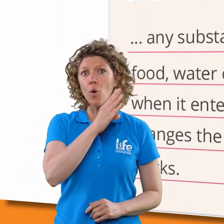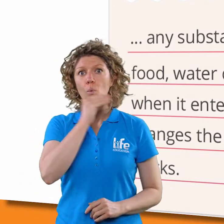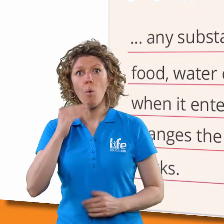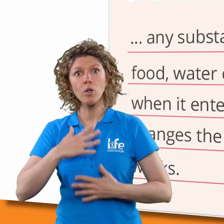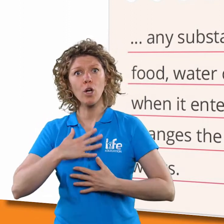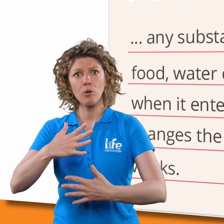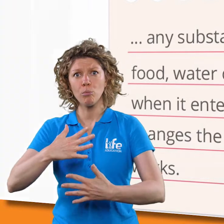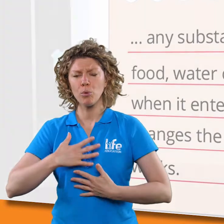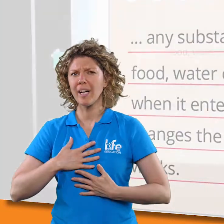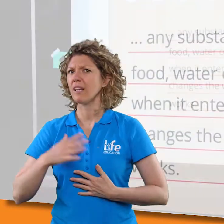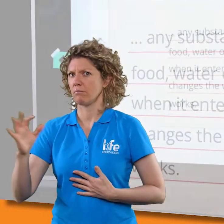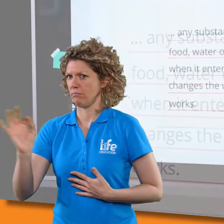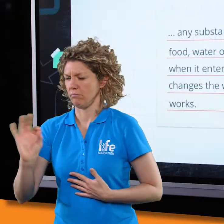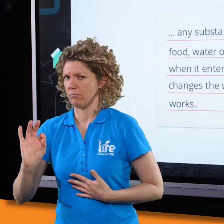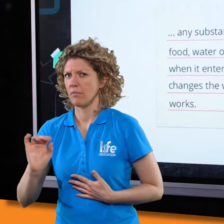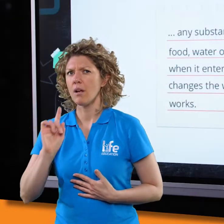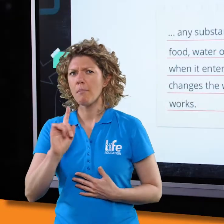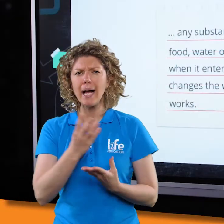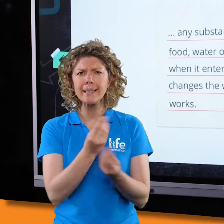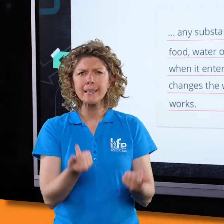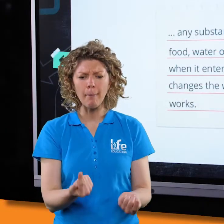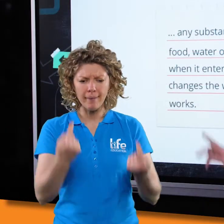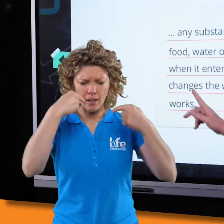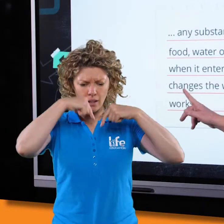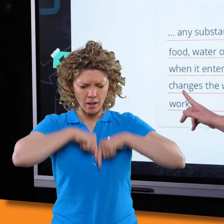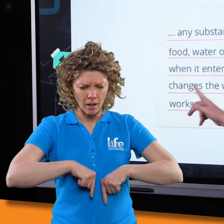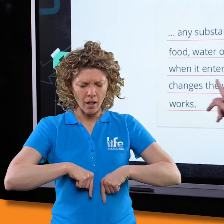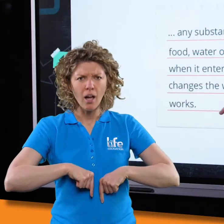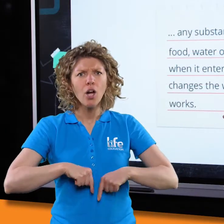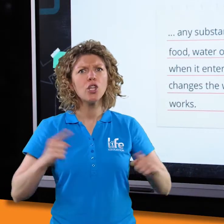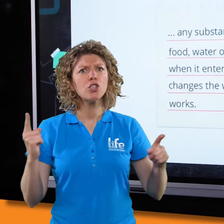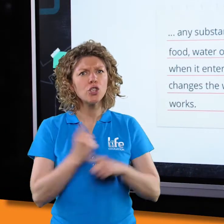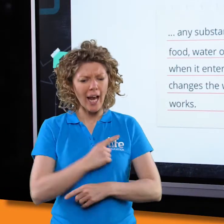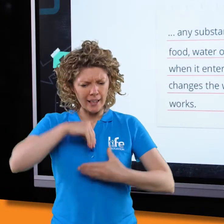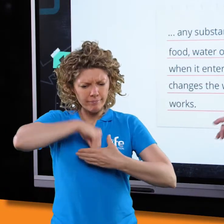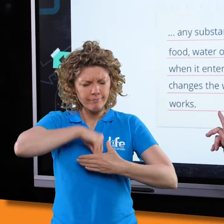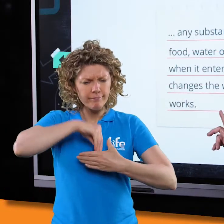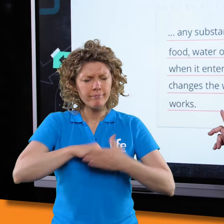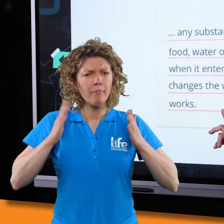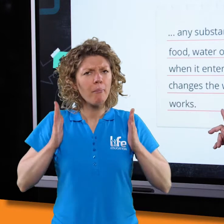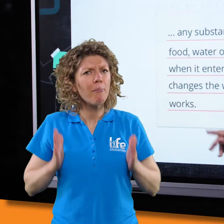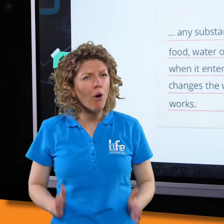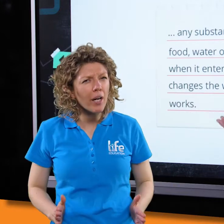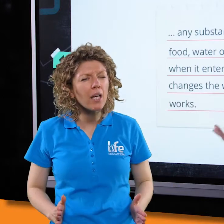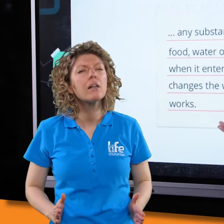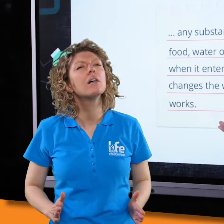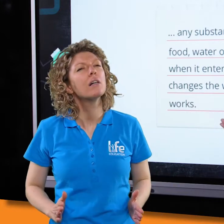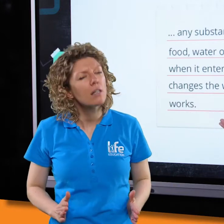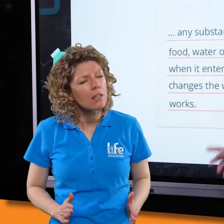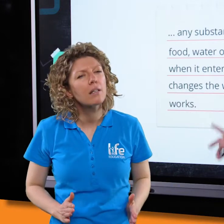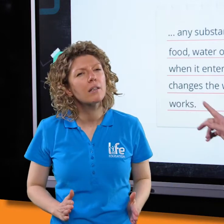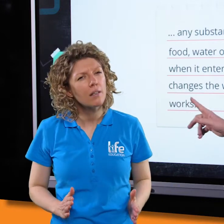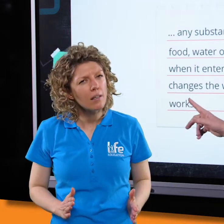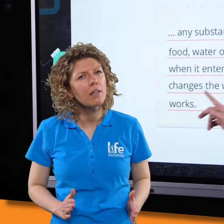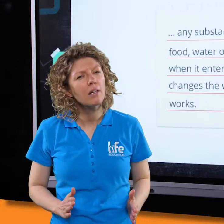way the body works. This is the most important thing to remember. Changes the way the body works. Medicines are